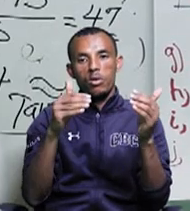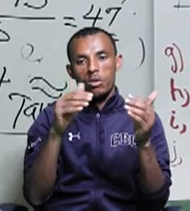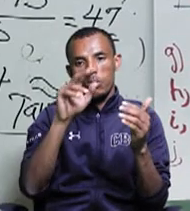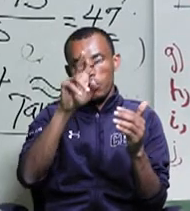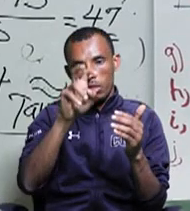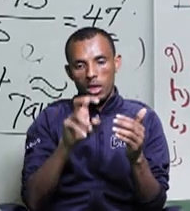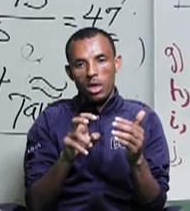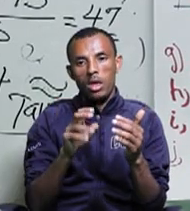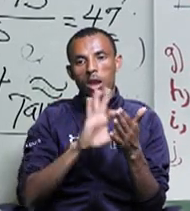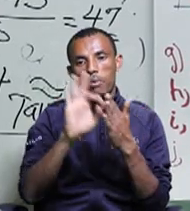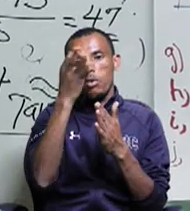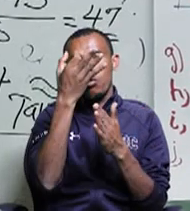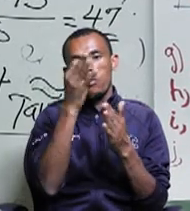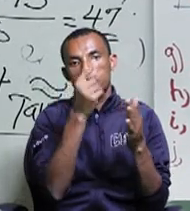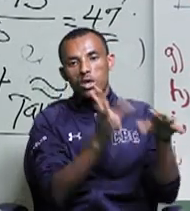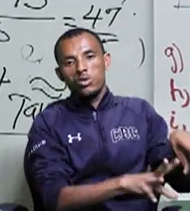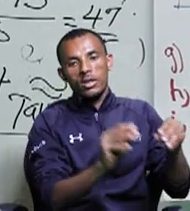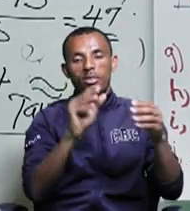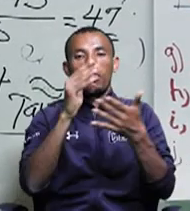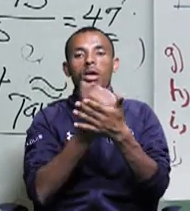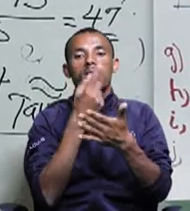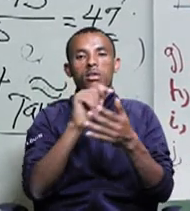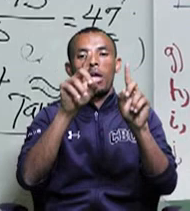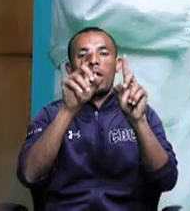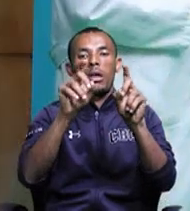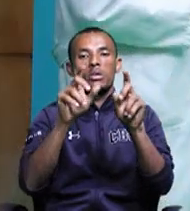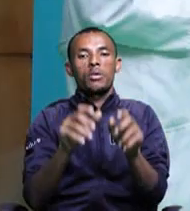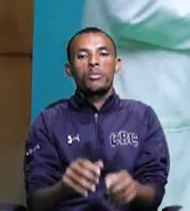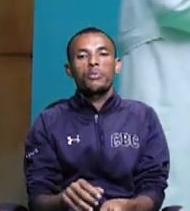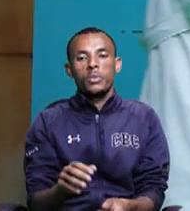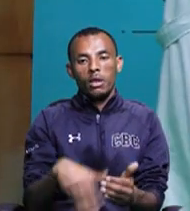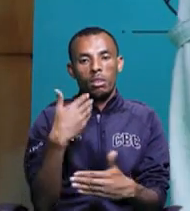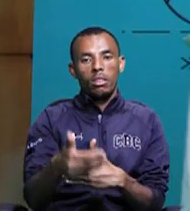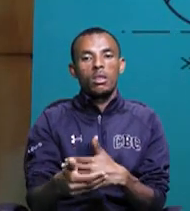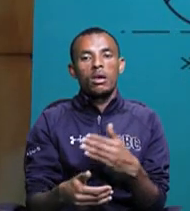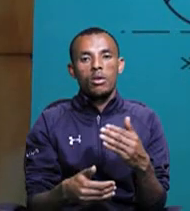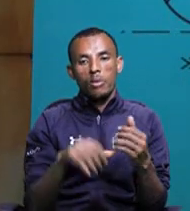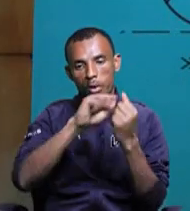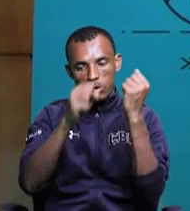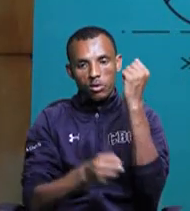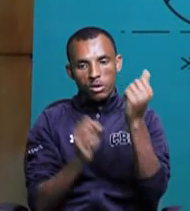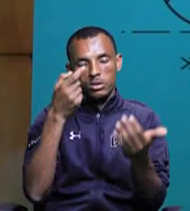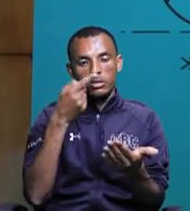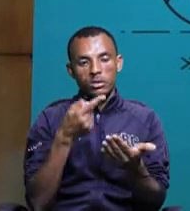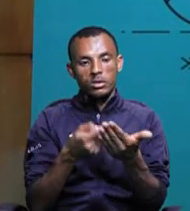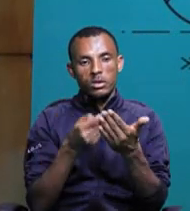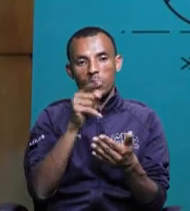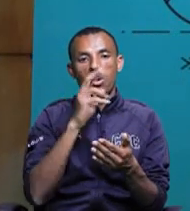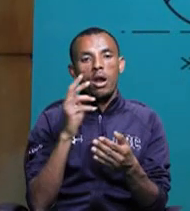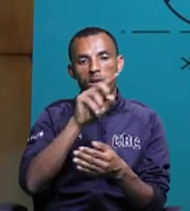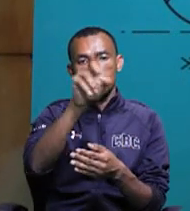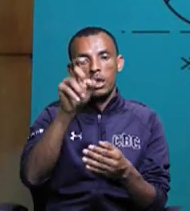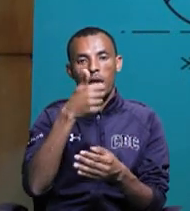20 number of students who take the examination. Then, based on this one, you are